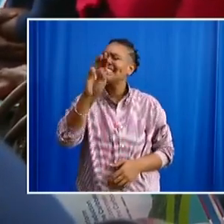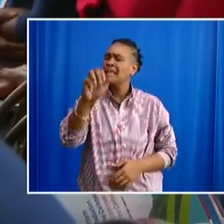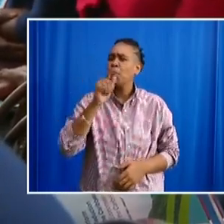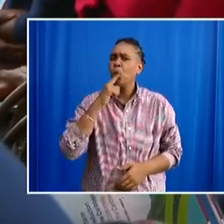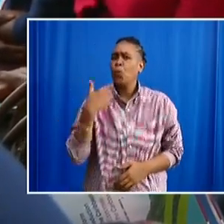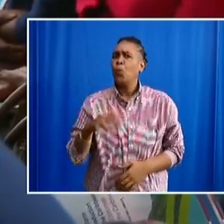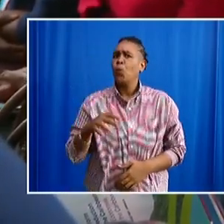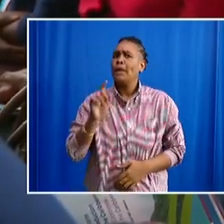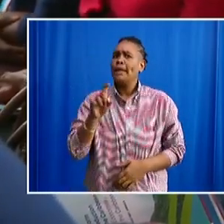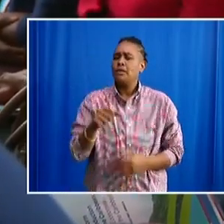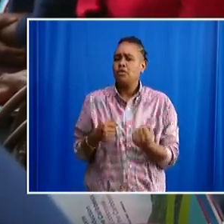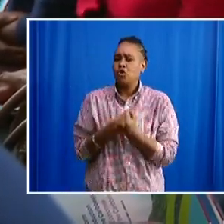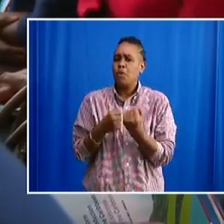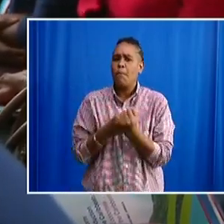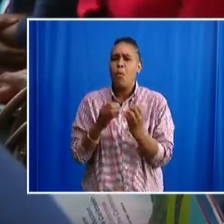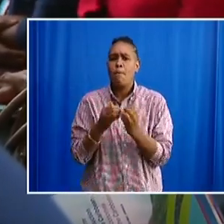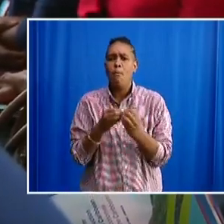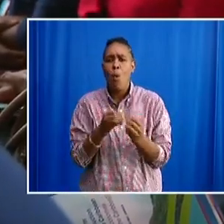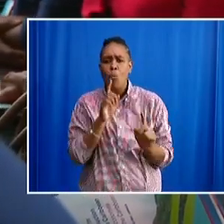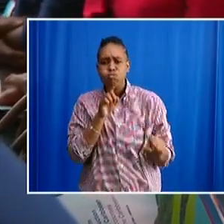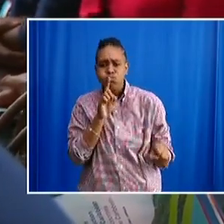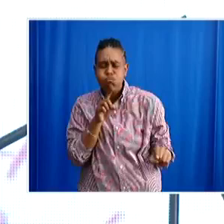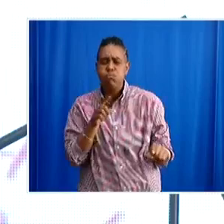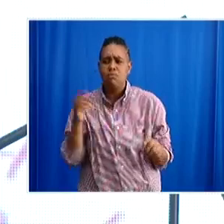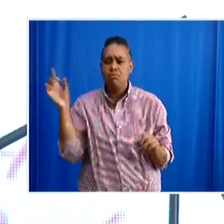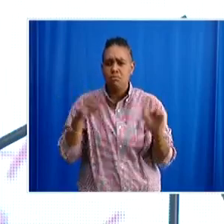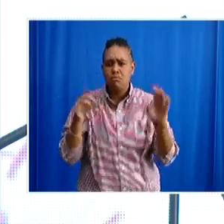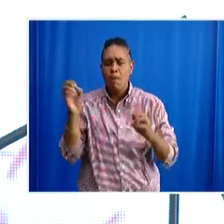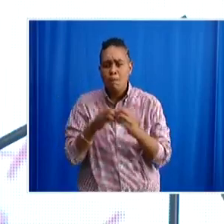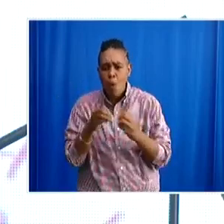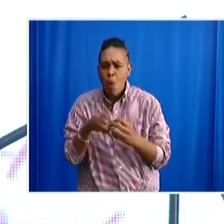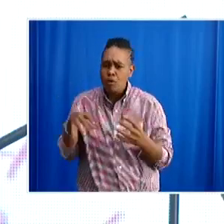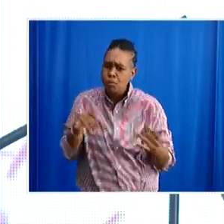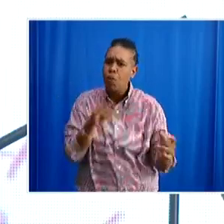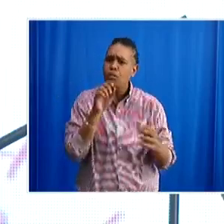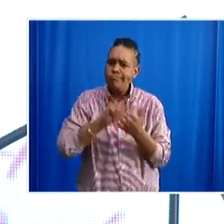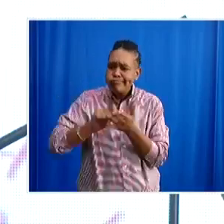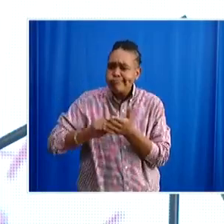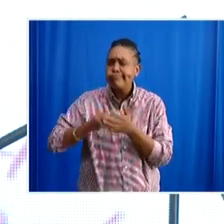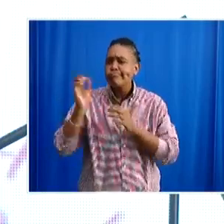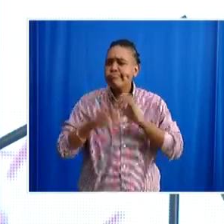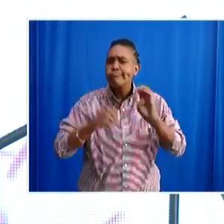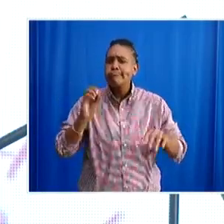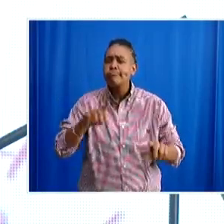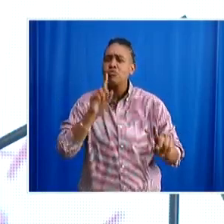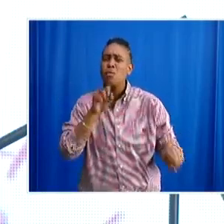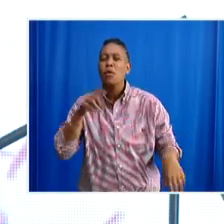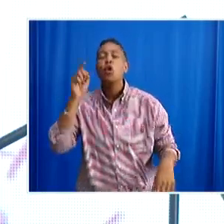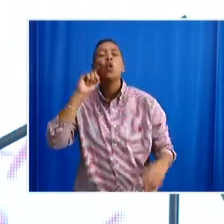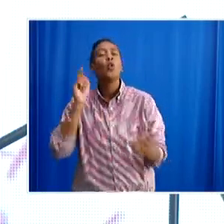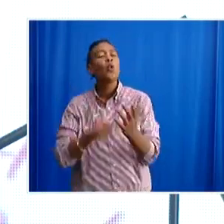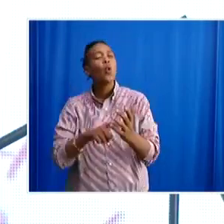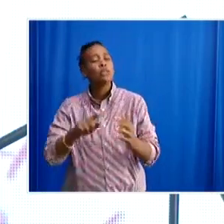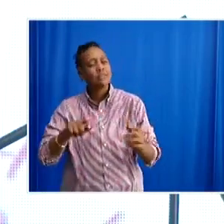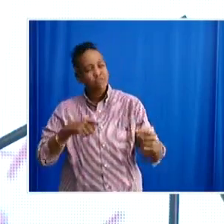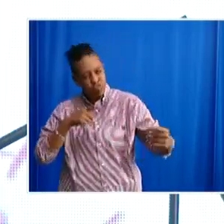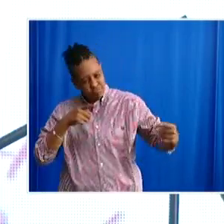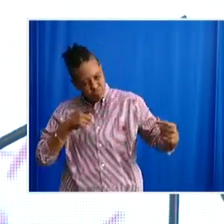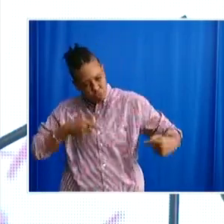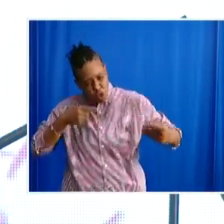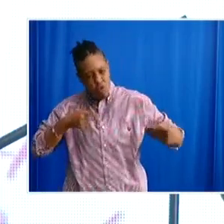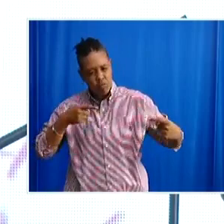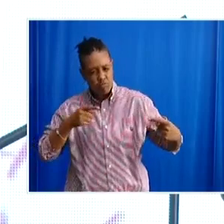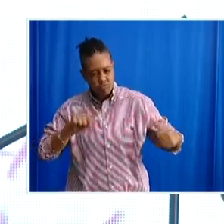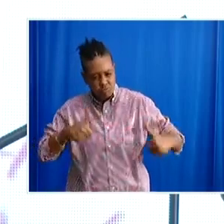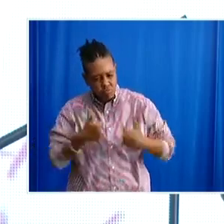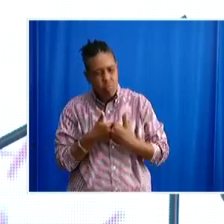greater efficiency in the reporting of our participating states and noting the strides, challenges, and